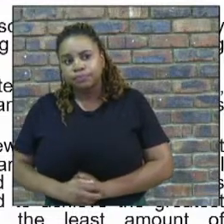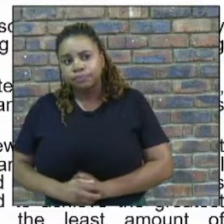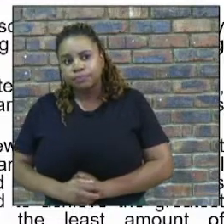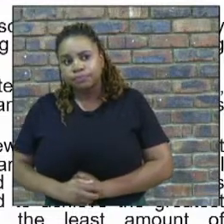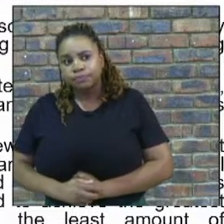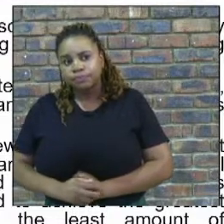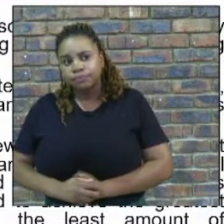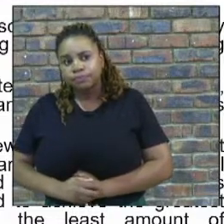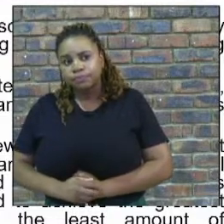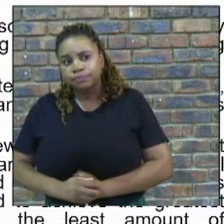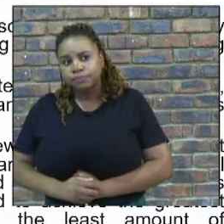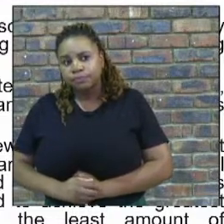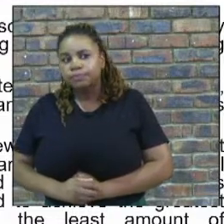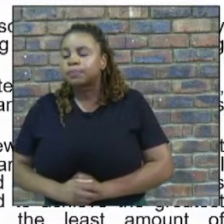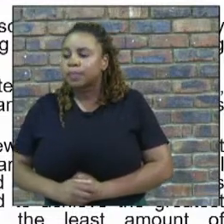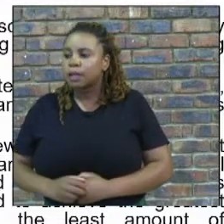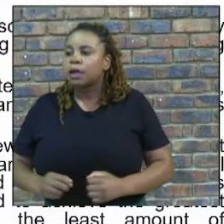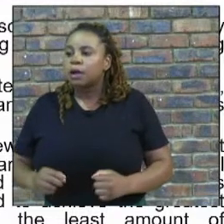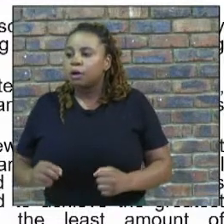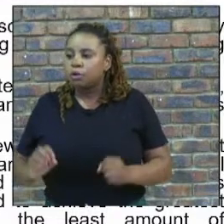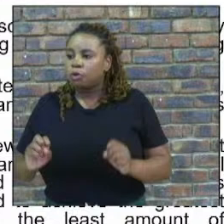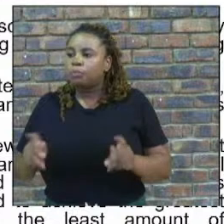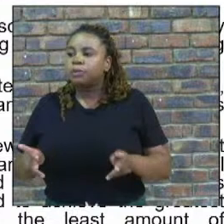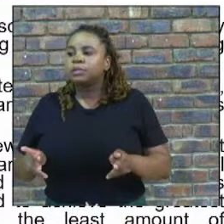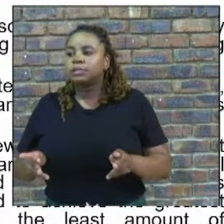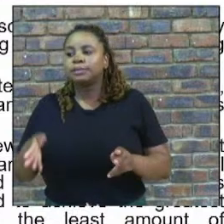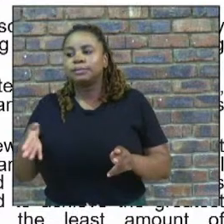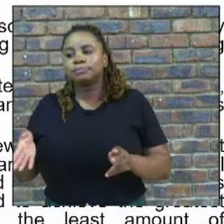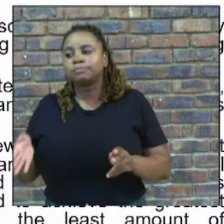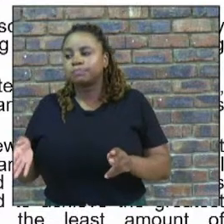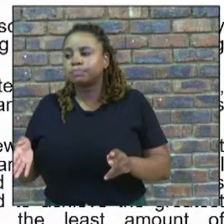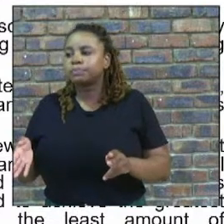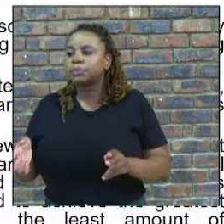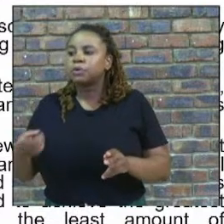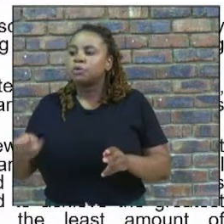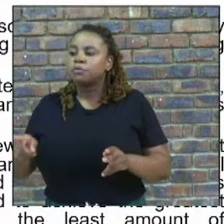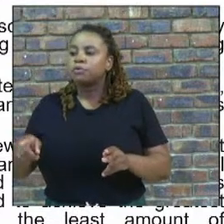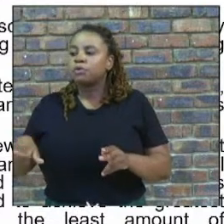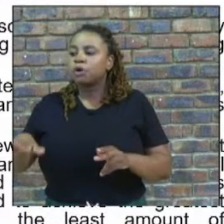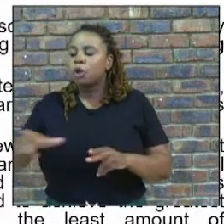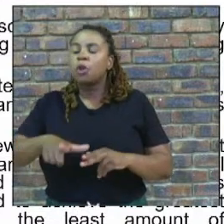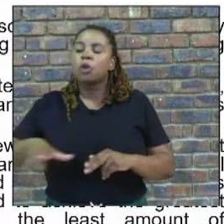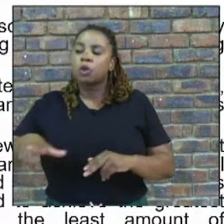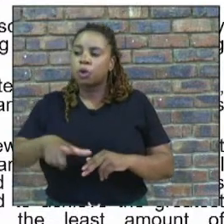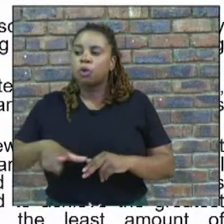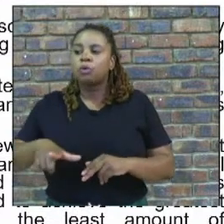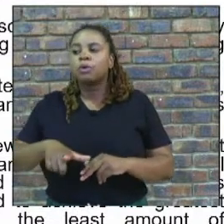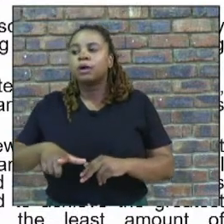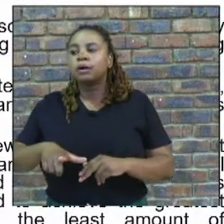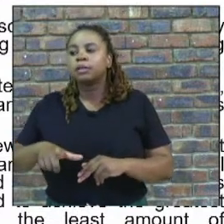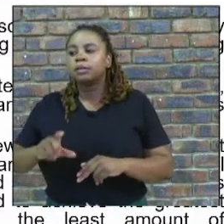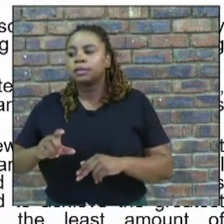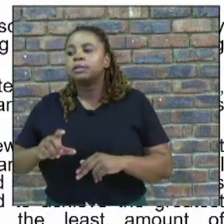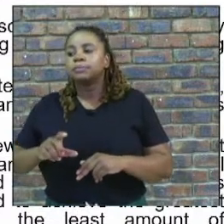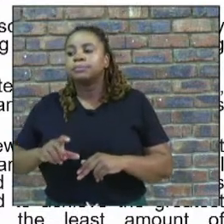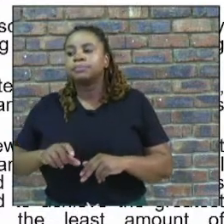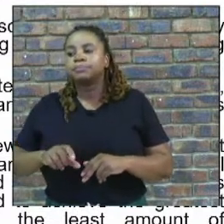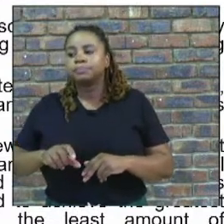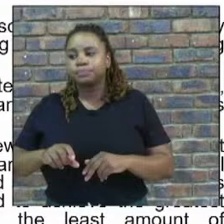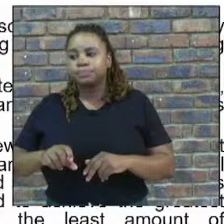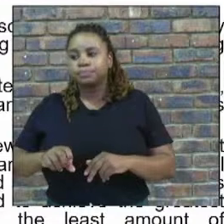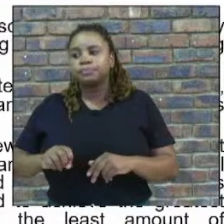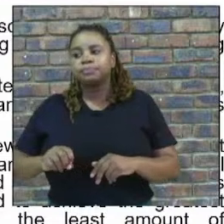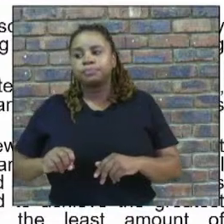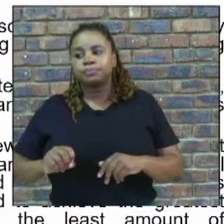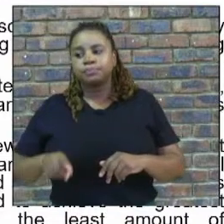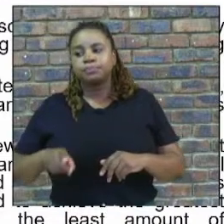But we are saying that the opportunity exists for local oil and gas production to result in pricing differential that is more